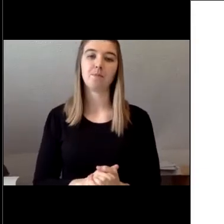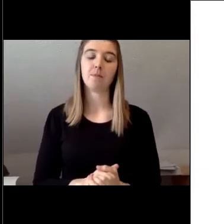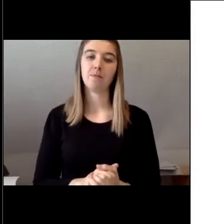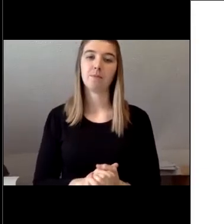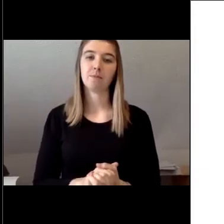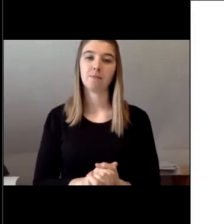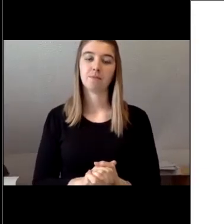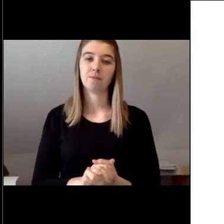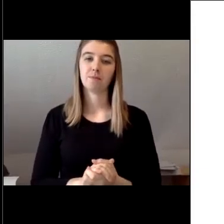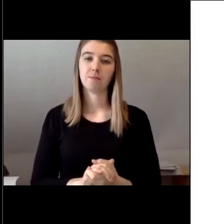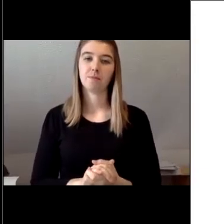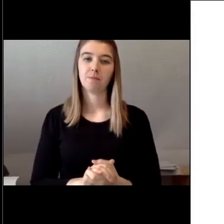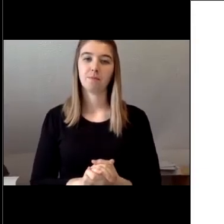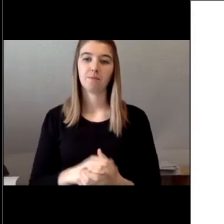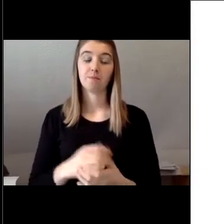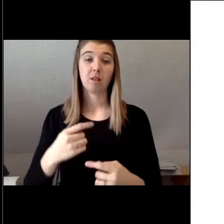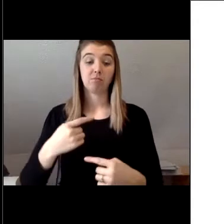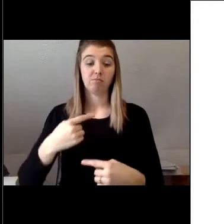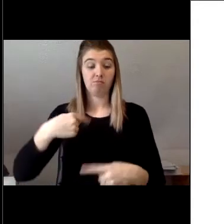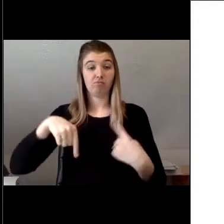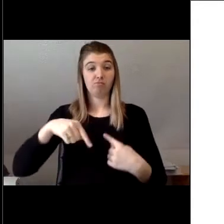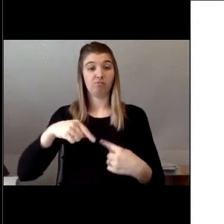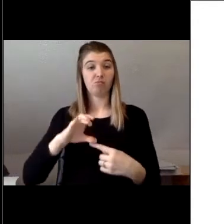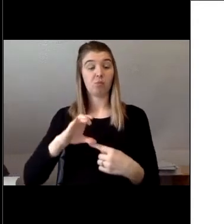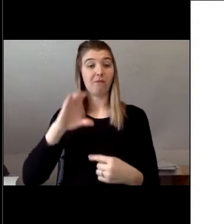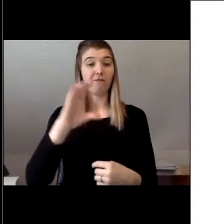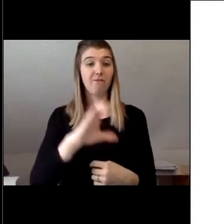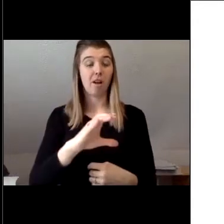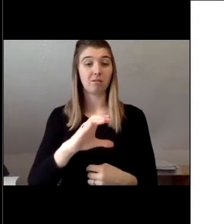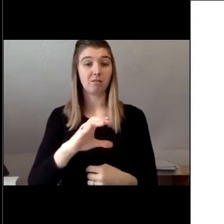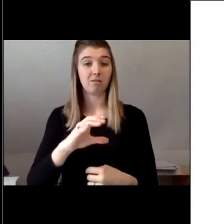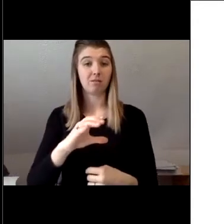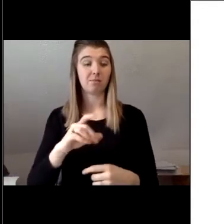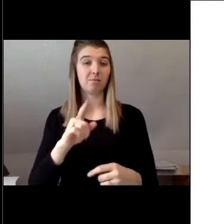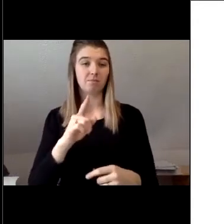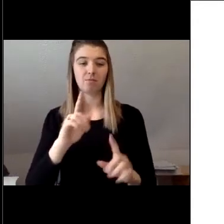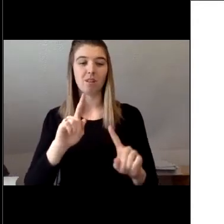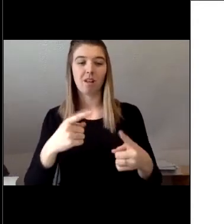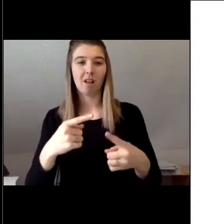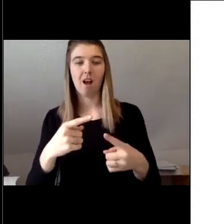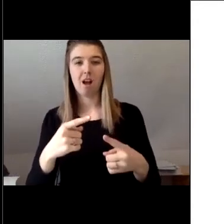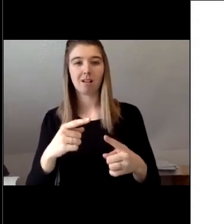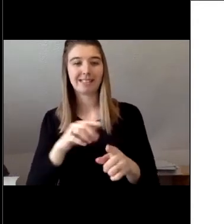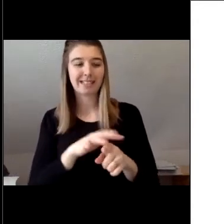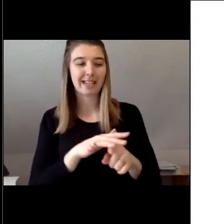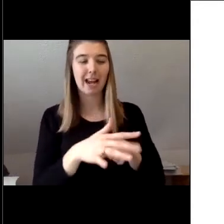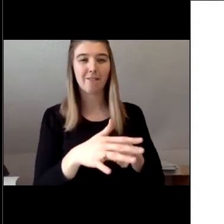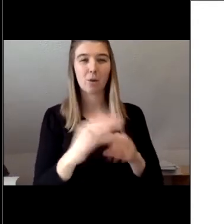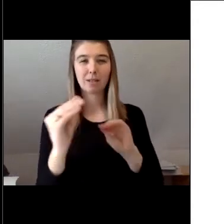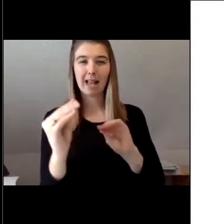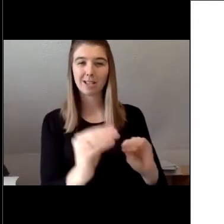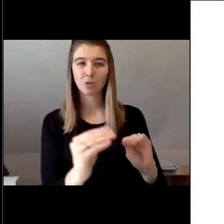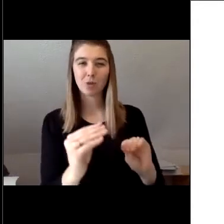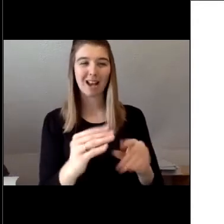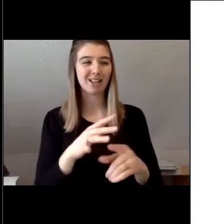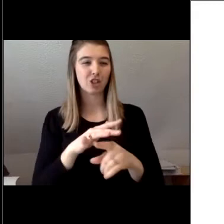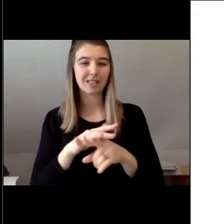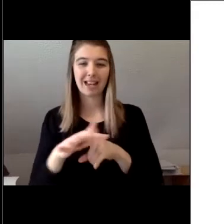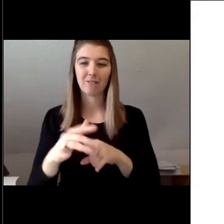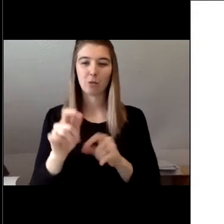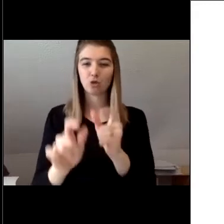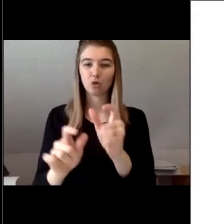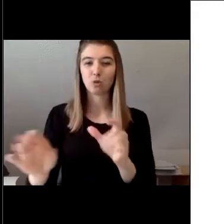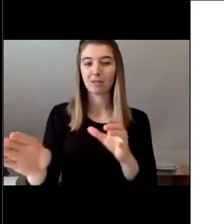As a funding agency in Canada, we don't have a direct influence on education, on student enrollment and training, or on hiring